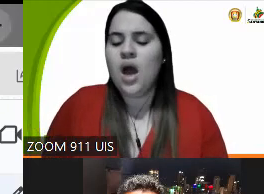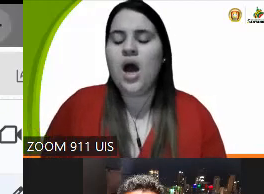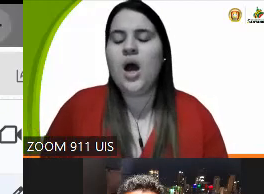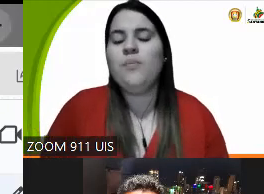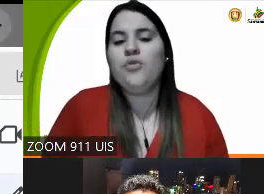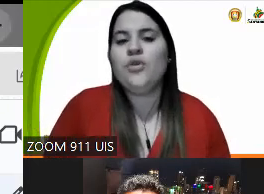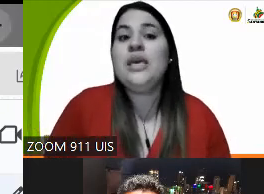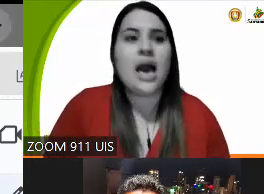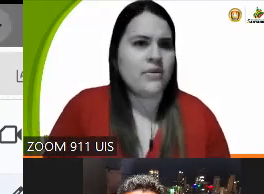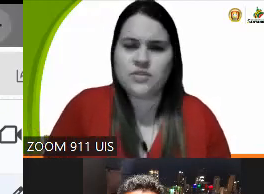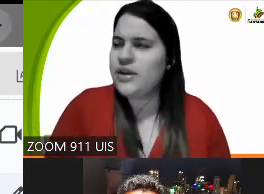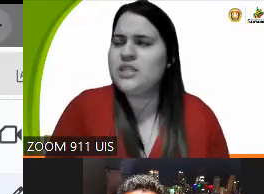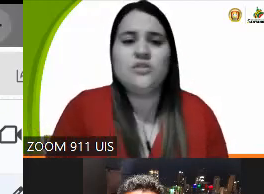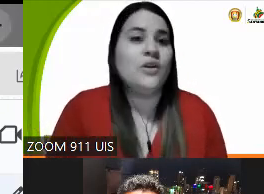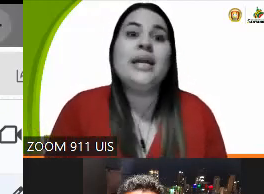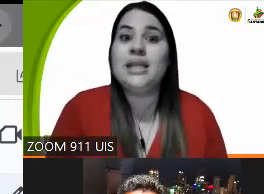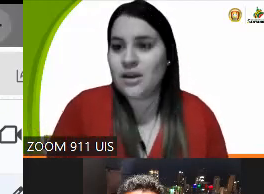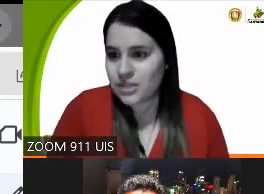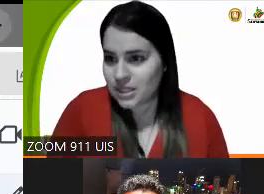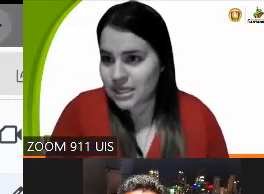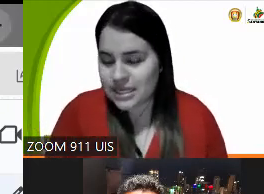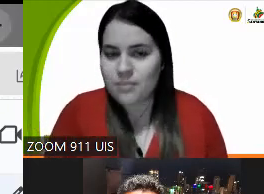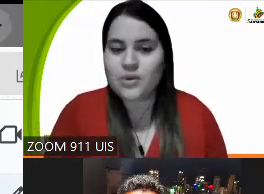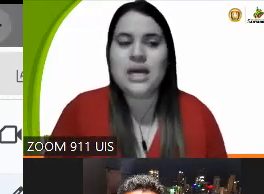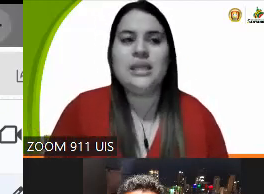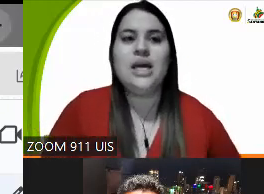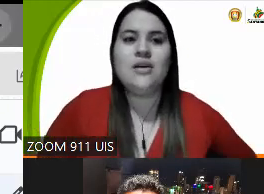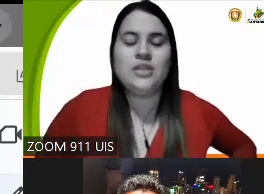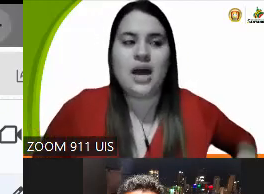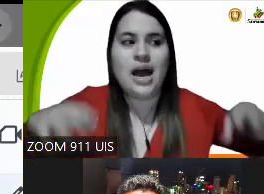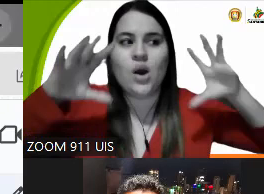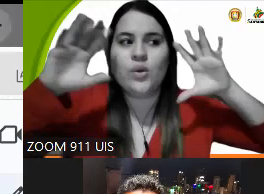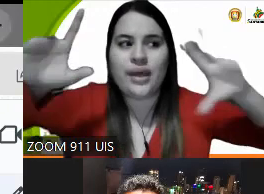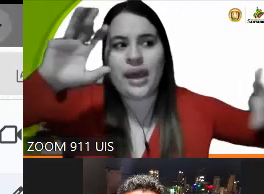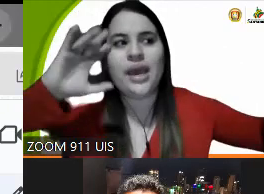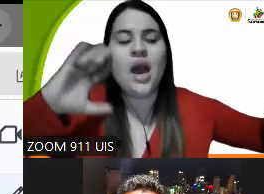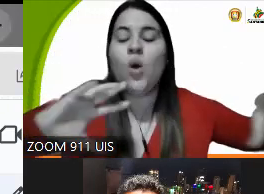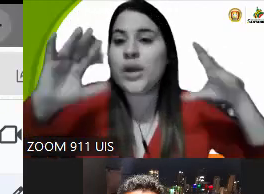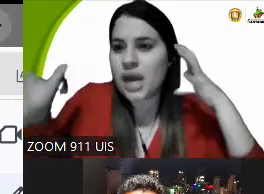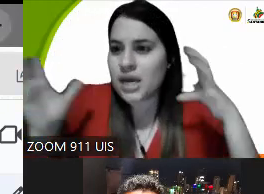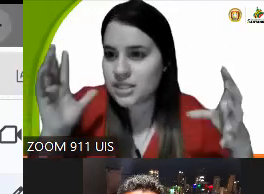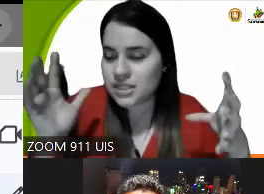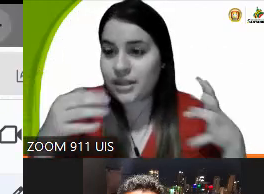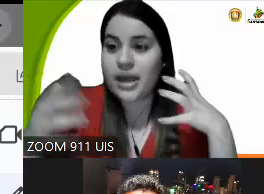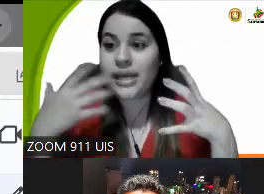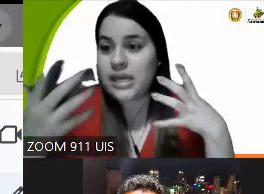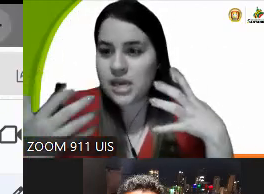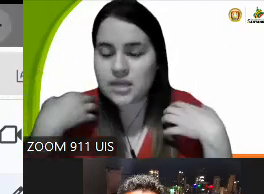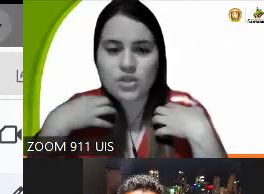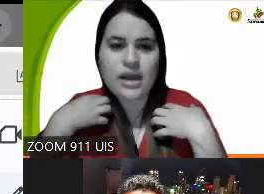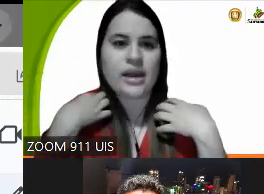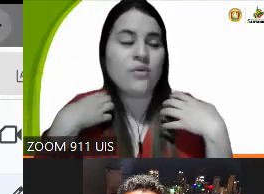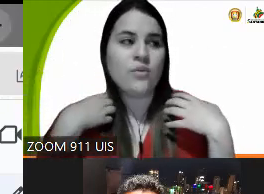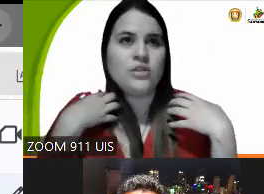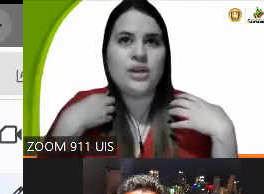well. Yeah, it was very easy to follow, and I loved the examples. I loved how they organized the